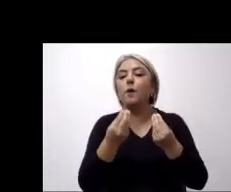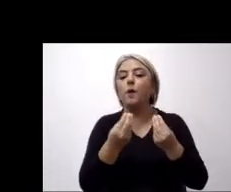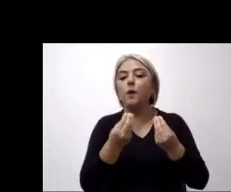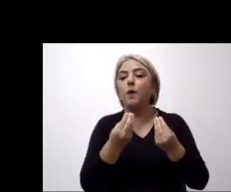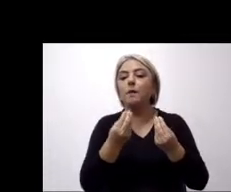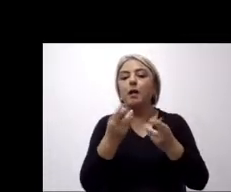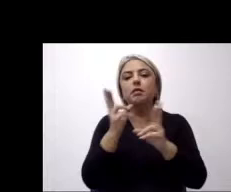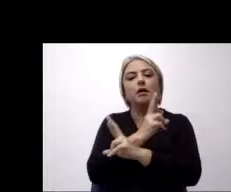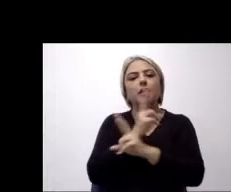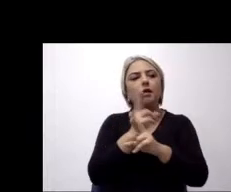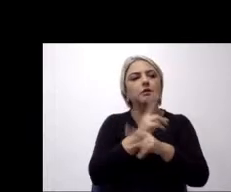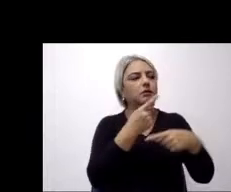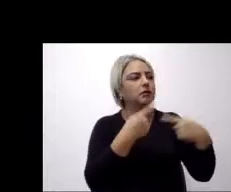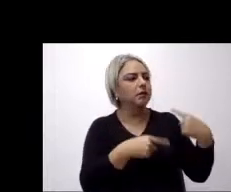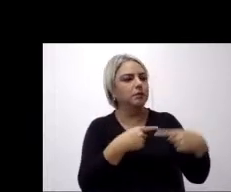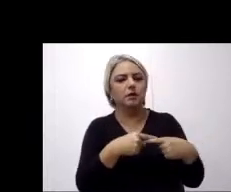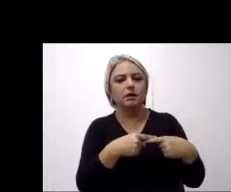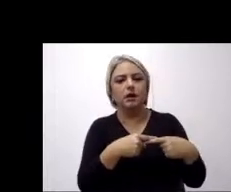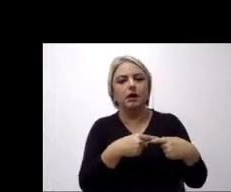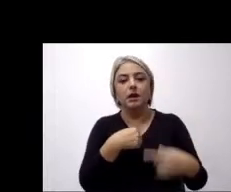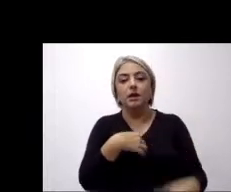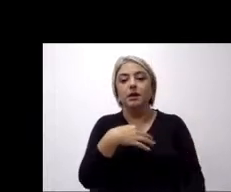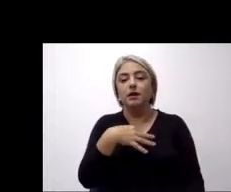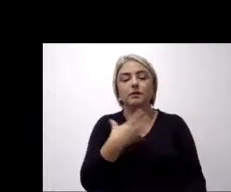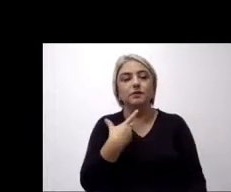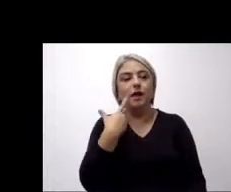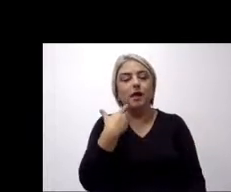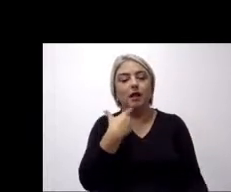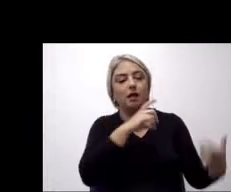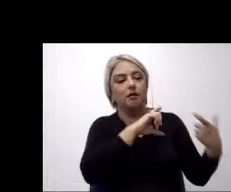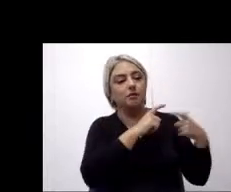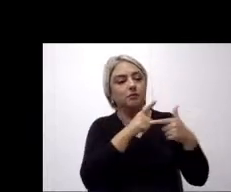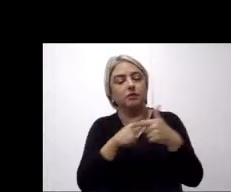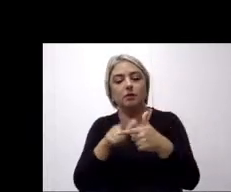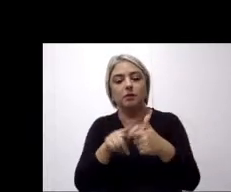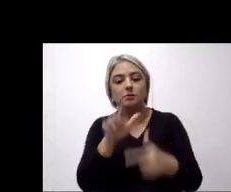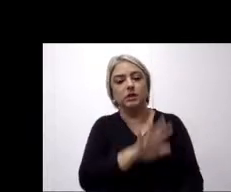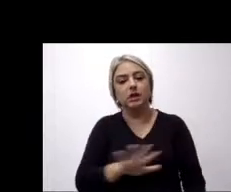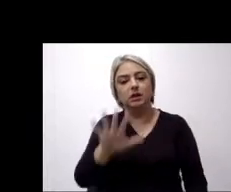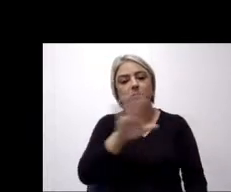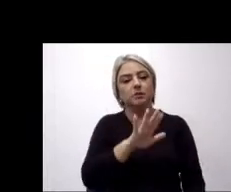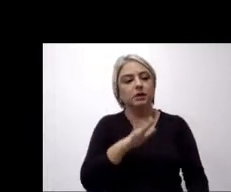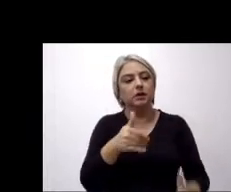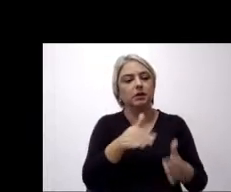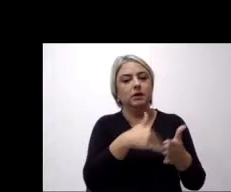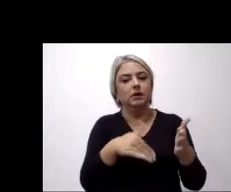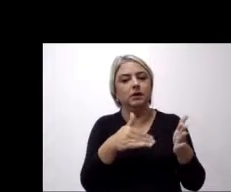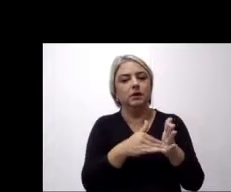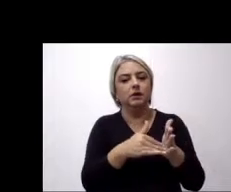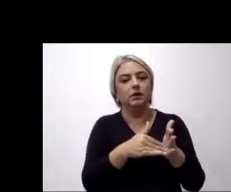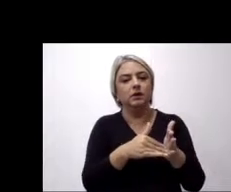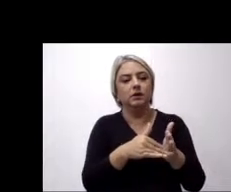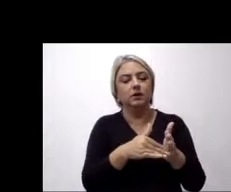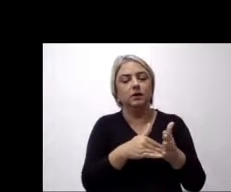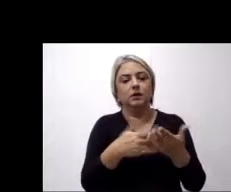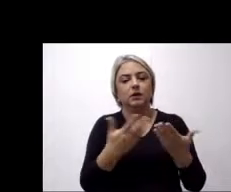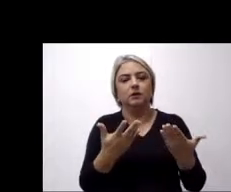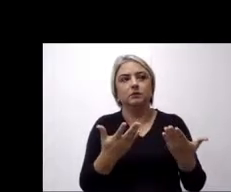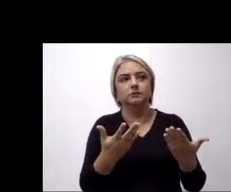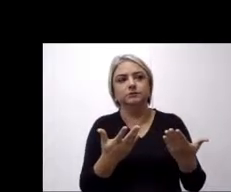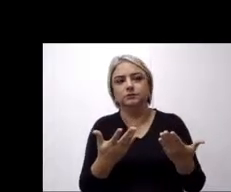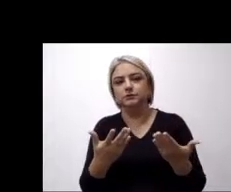problem, generally largely used in all the literature, even in positivist approach, which is one of the important, interesting things.